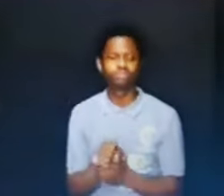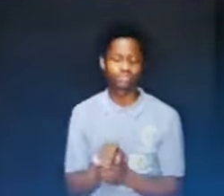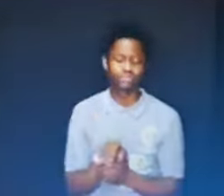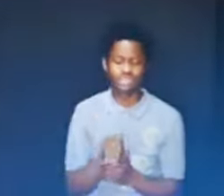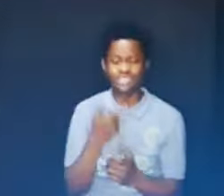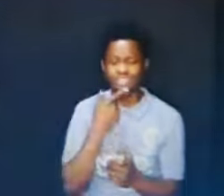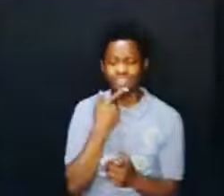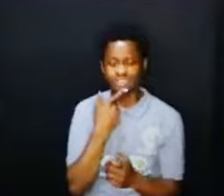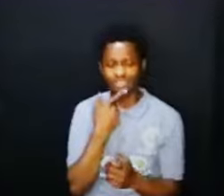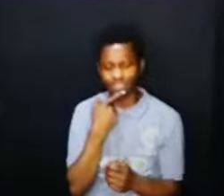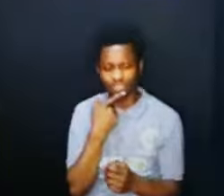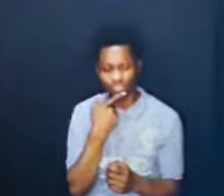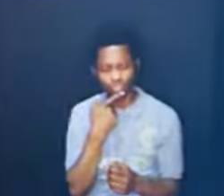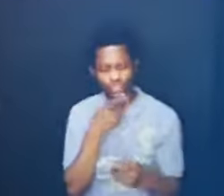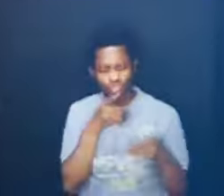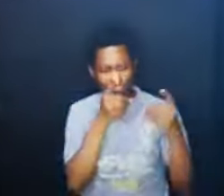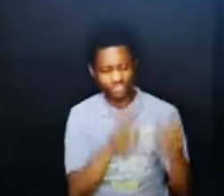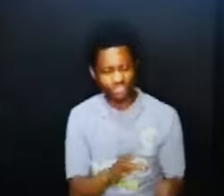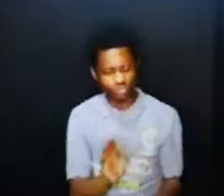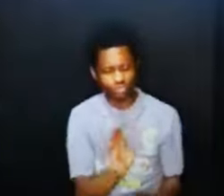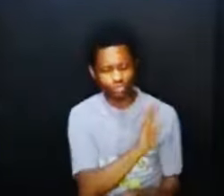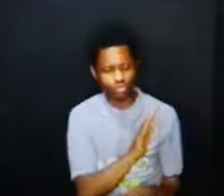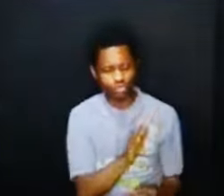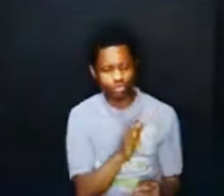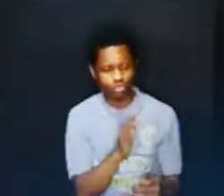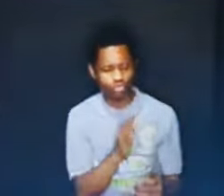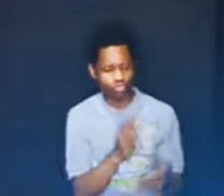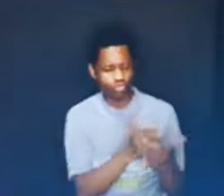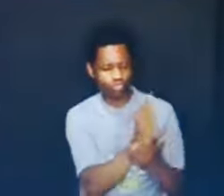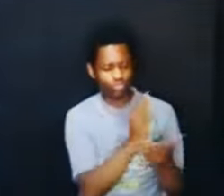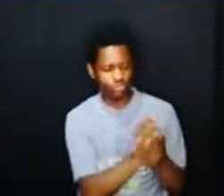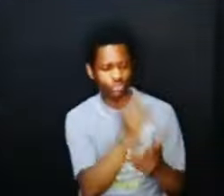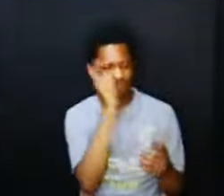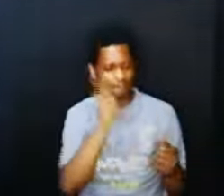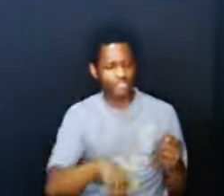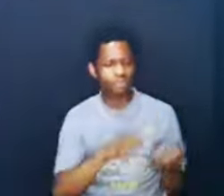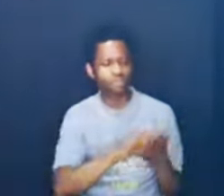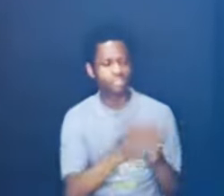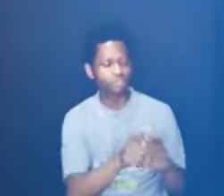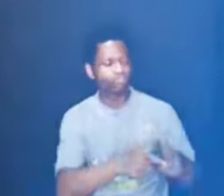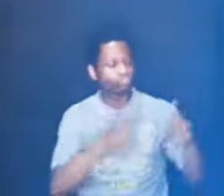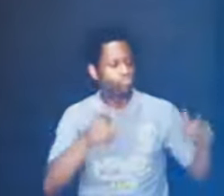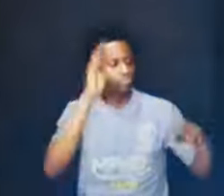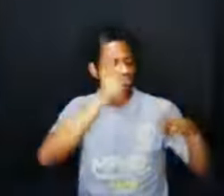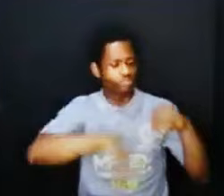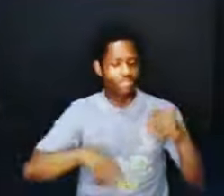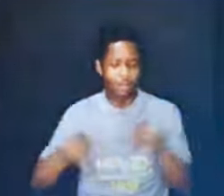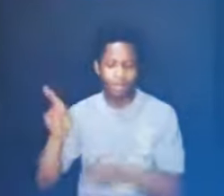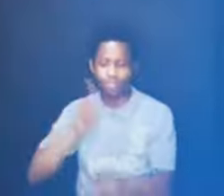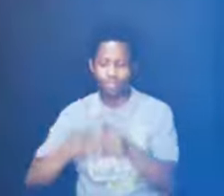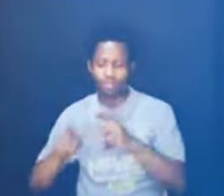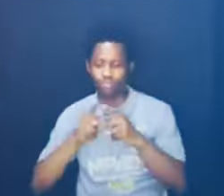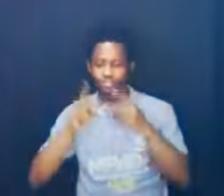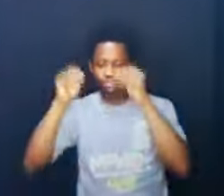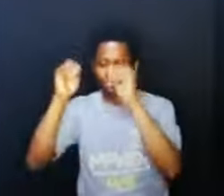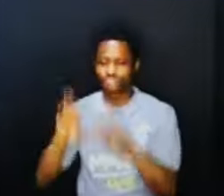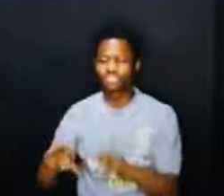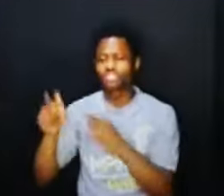Sadducees. For them, they took pride in conformity to many extra